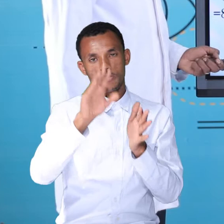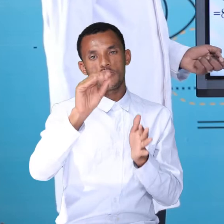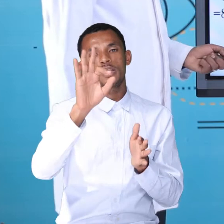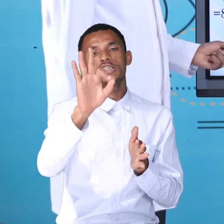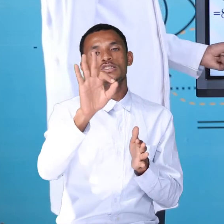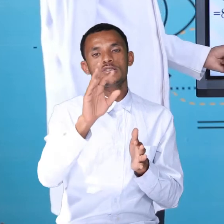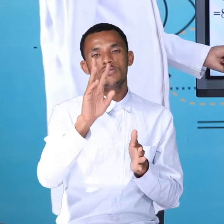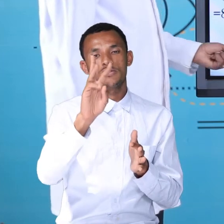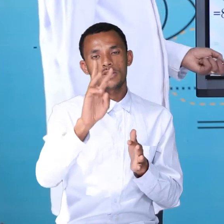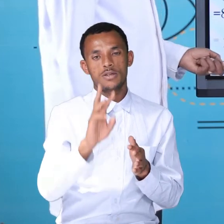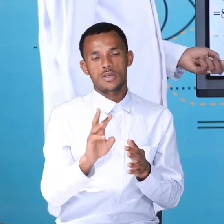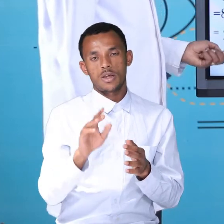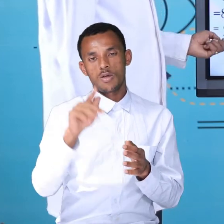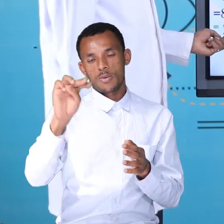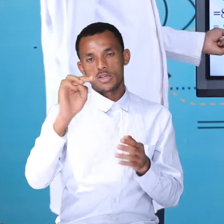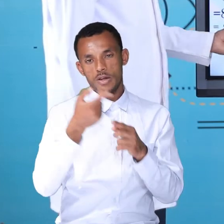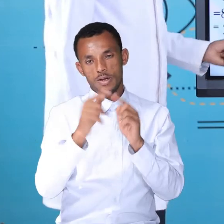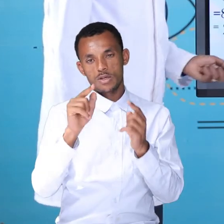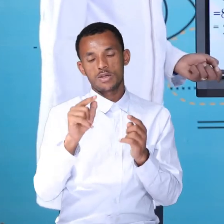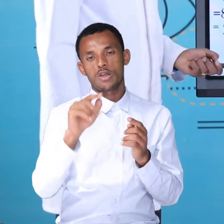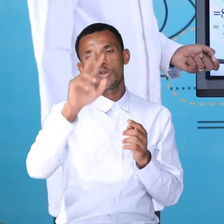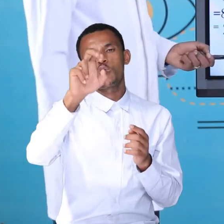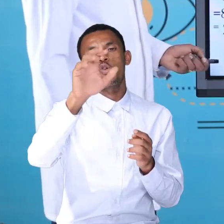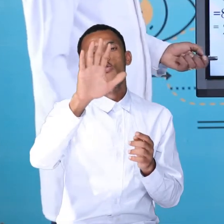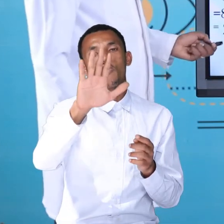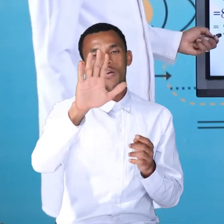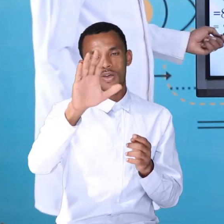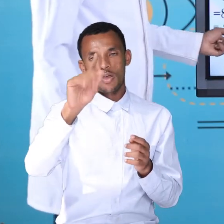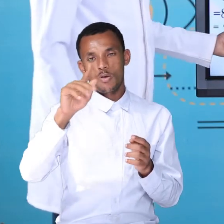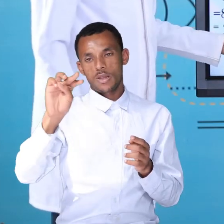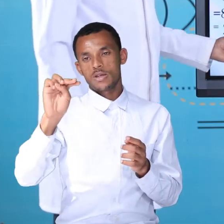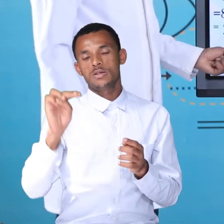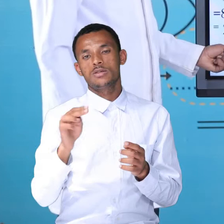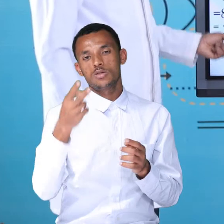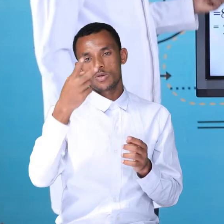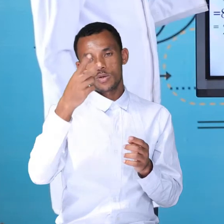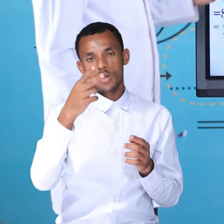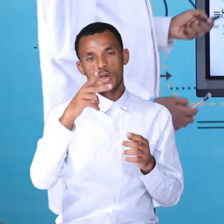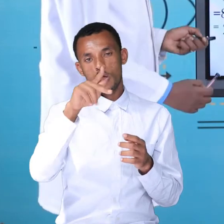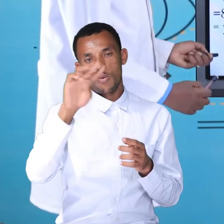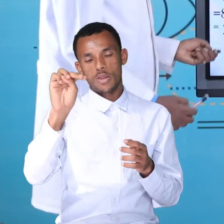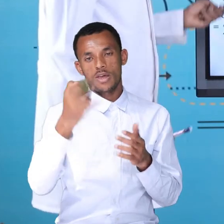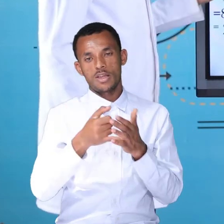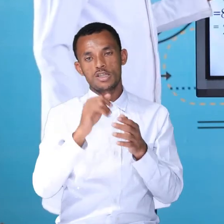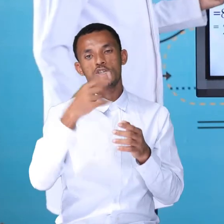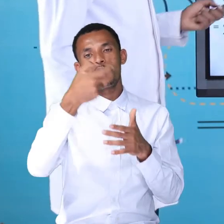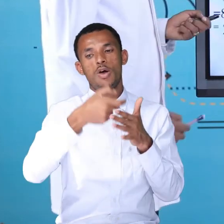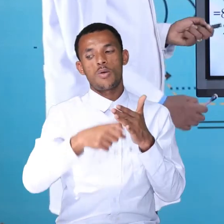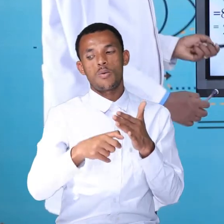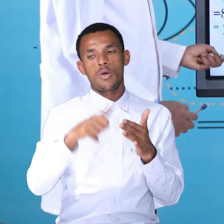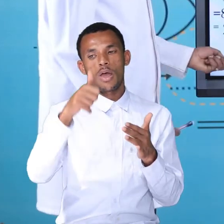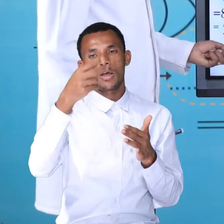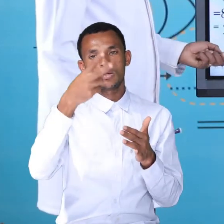square kilometers. The difference to be 25 square kilometers. But what is that 25 square kilometers? It is the values of